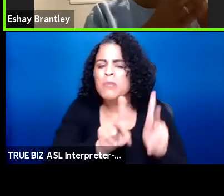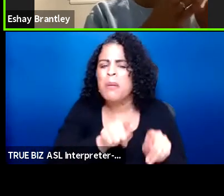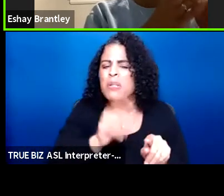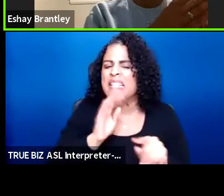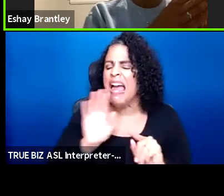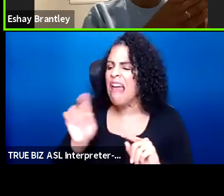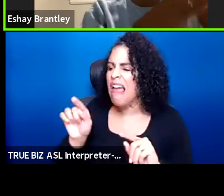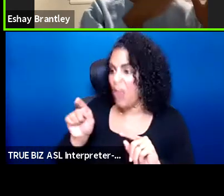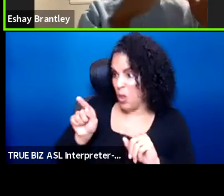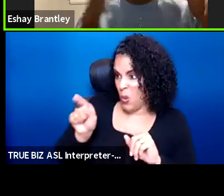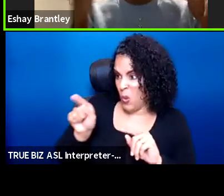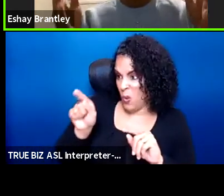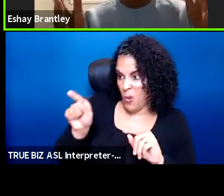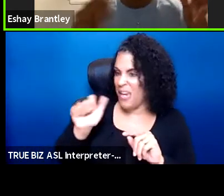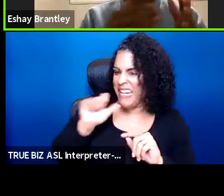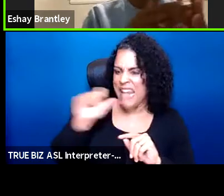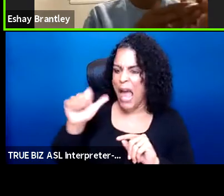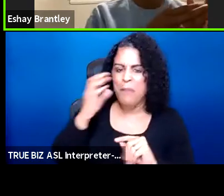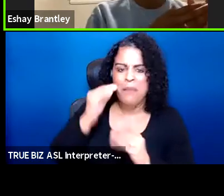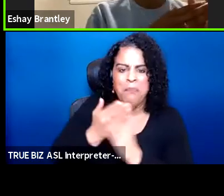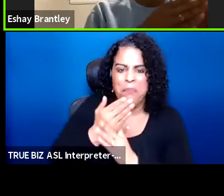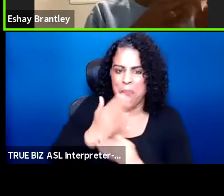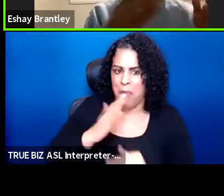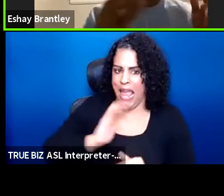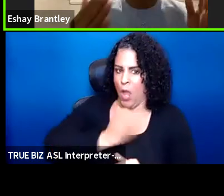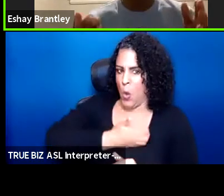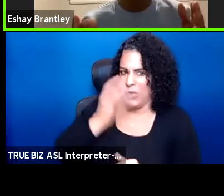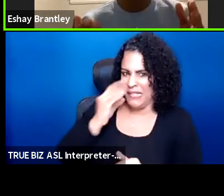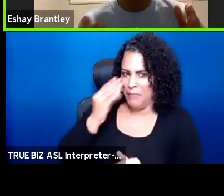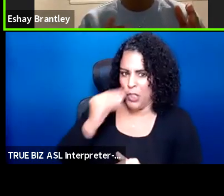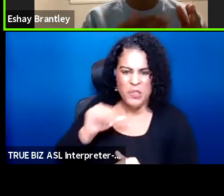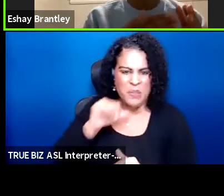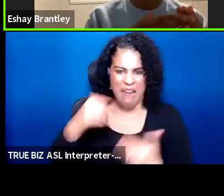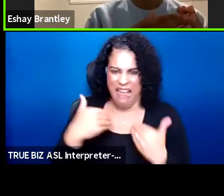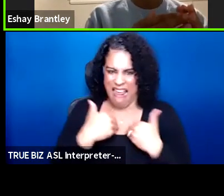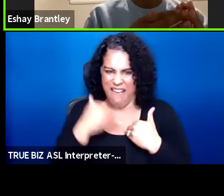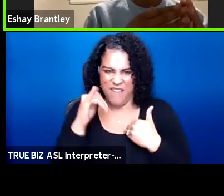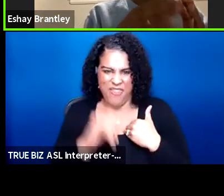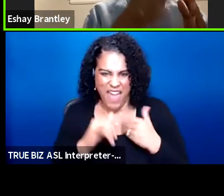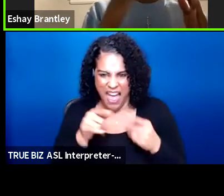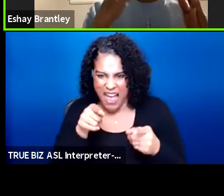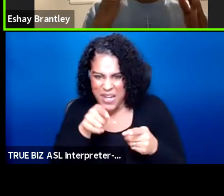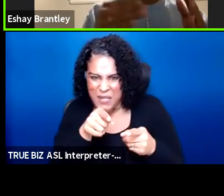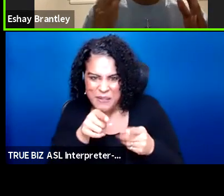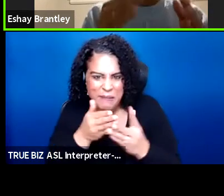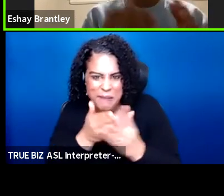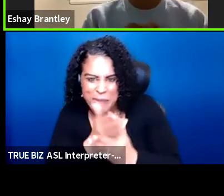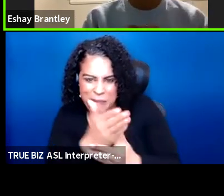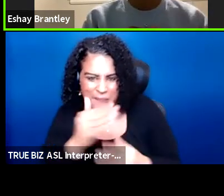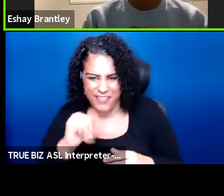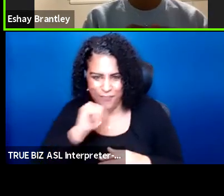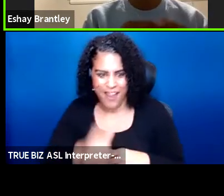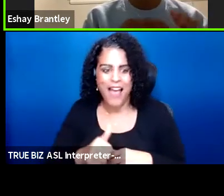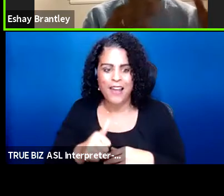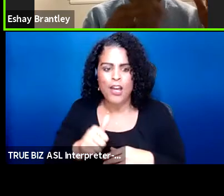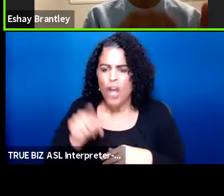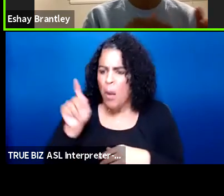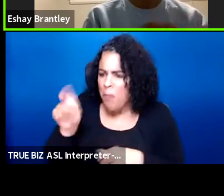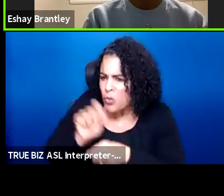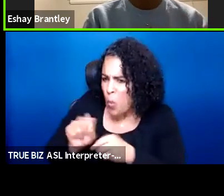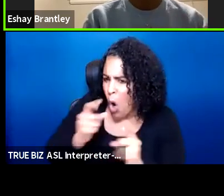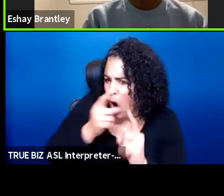haven't been through this, or you haven't had this experience, or just work a little harder